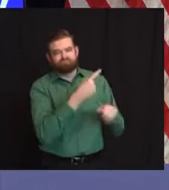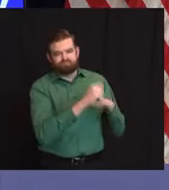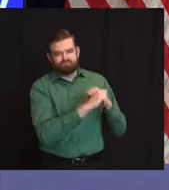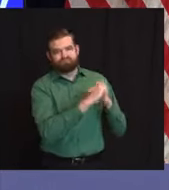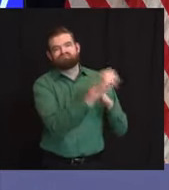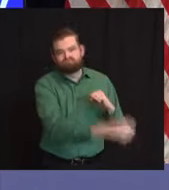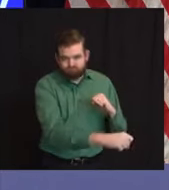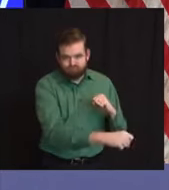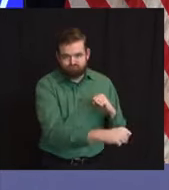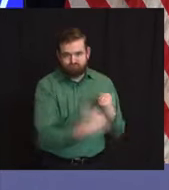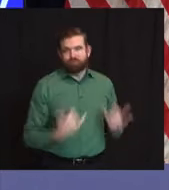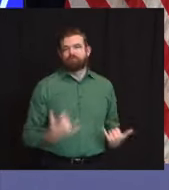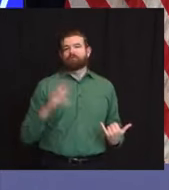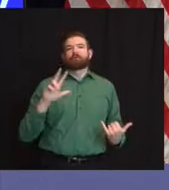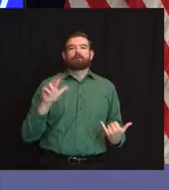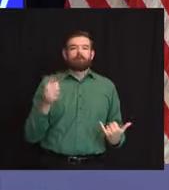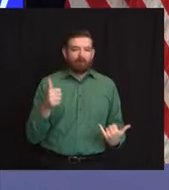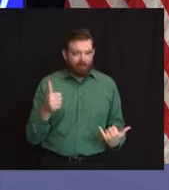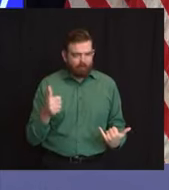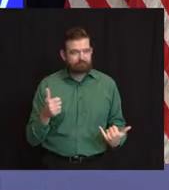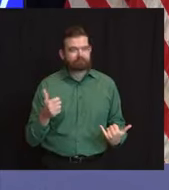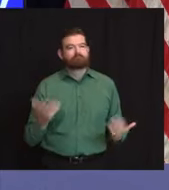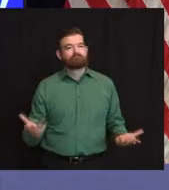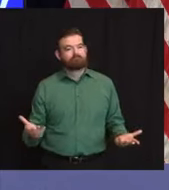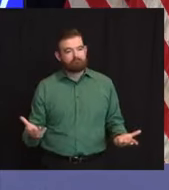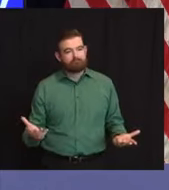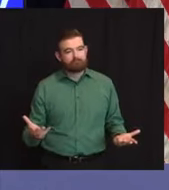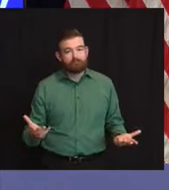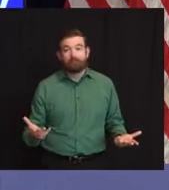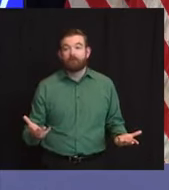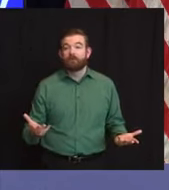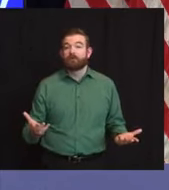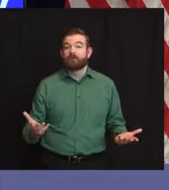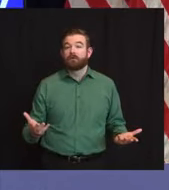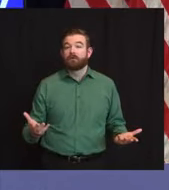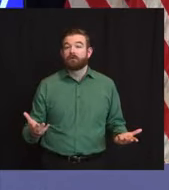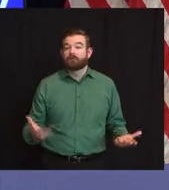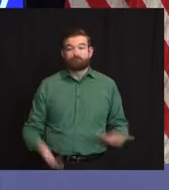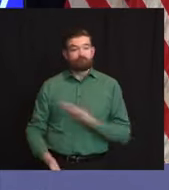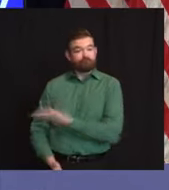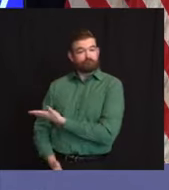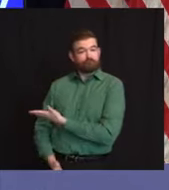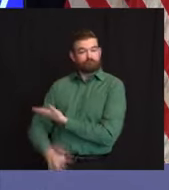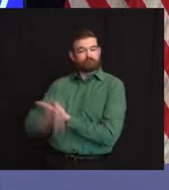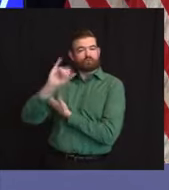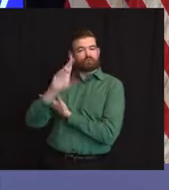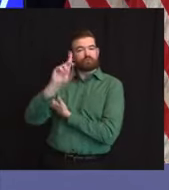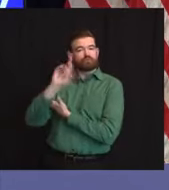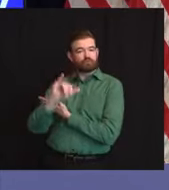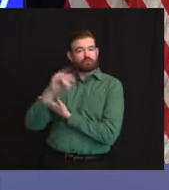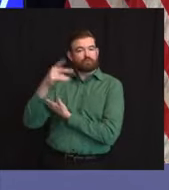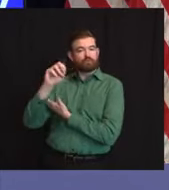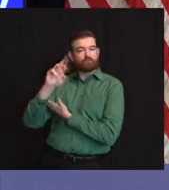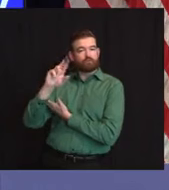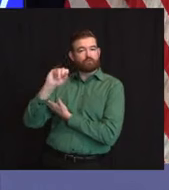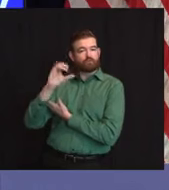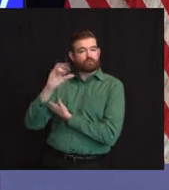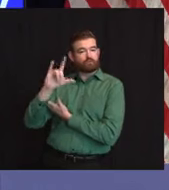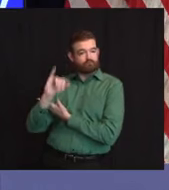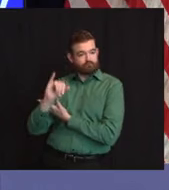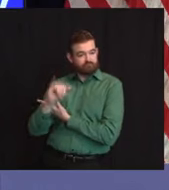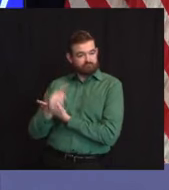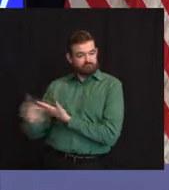Judy Persichilli. To her right, another guy who's increasingly in need of no introduction, Communicable Disease Service Medical